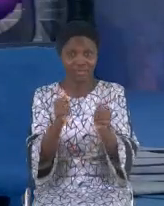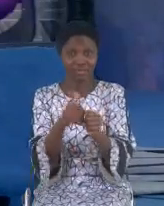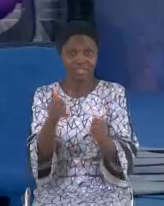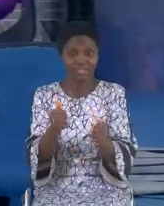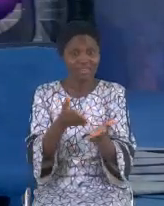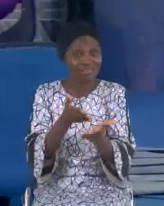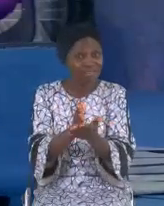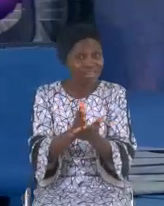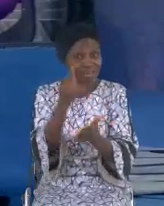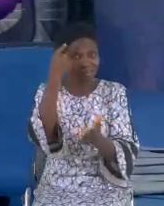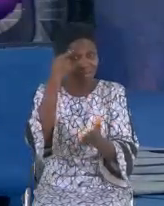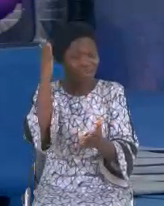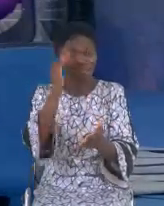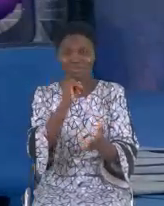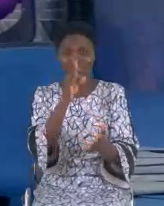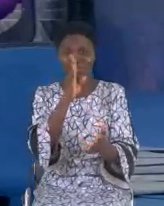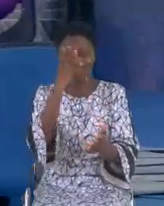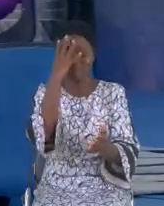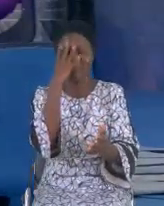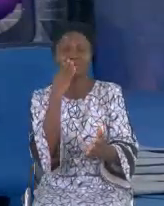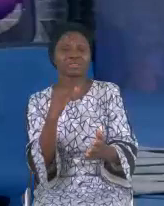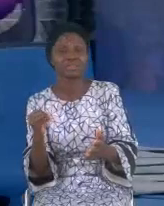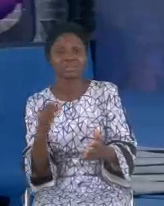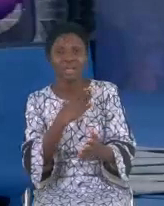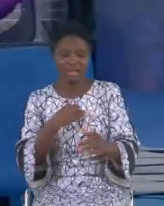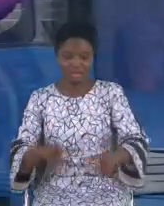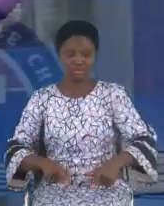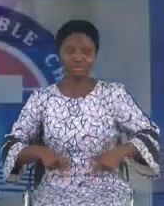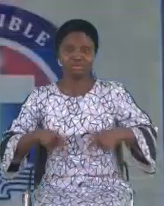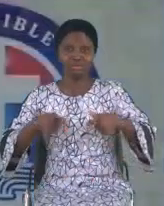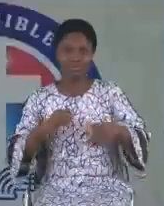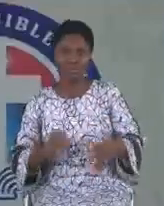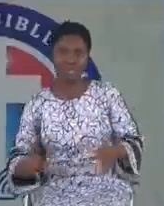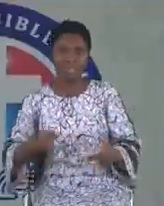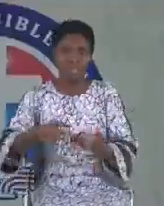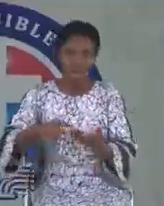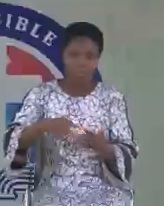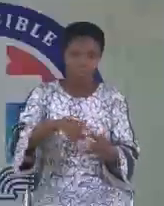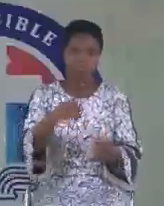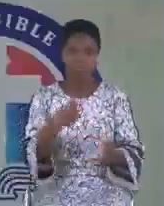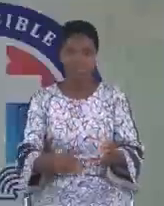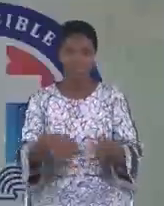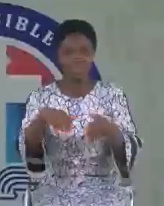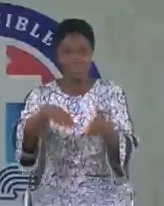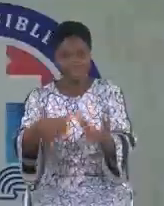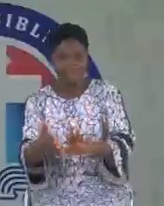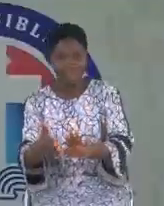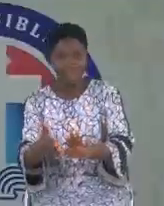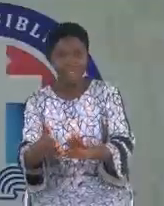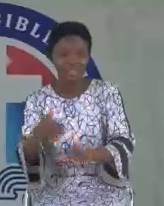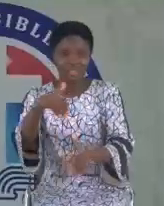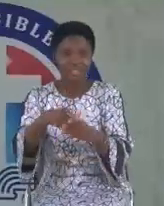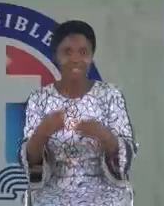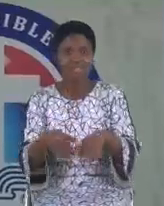not be sleeping and dwelling among the dead in the tombs. And so he never went there again.